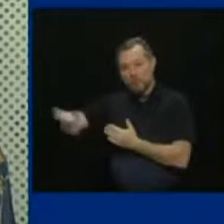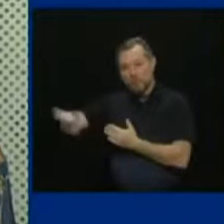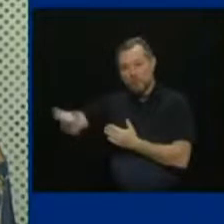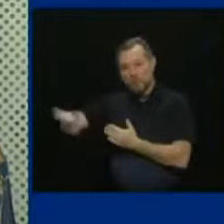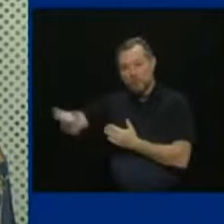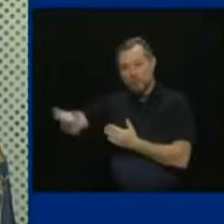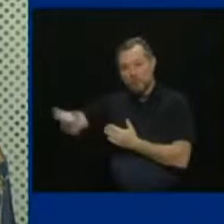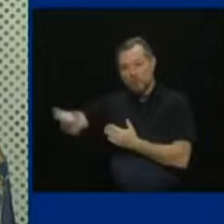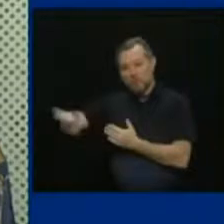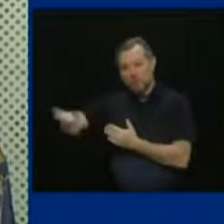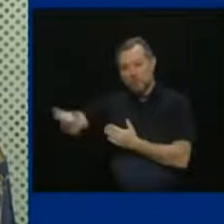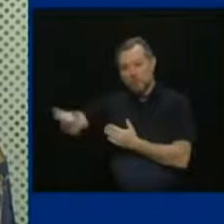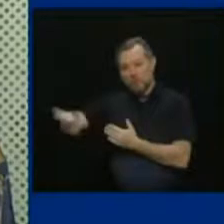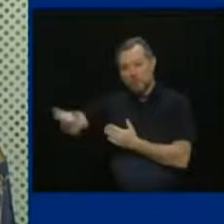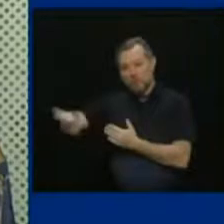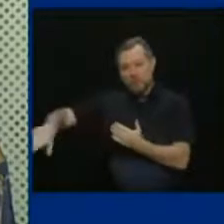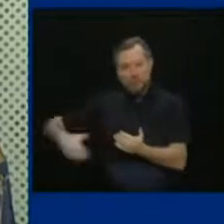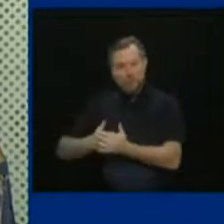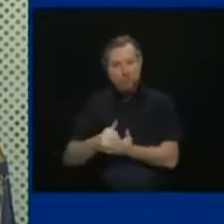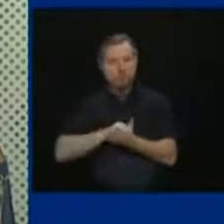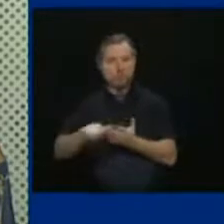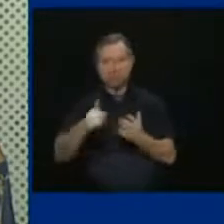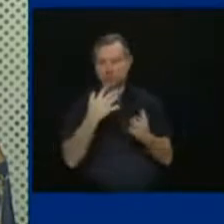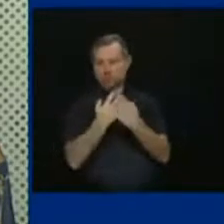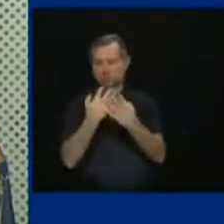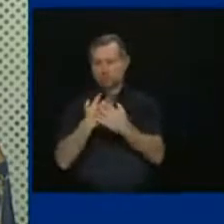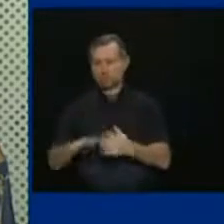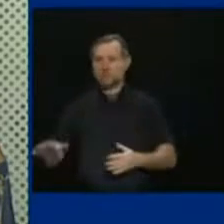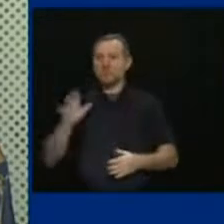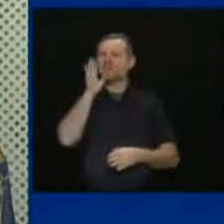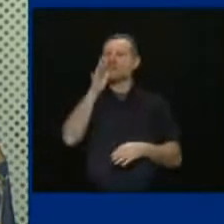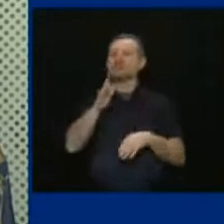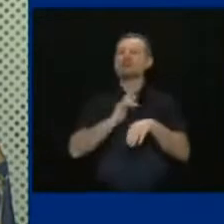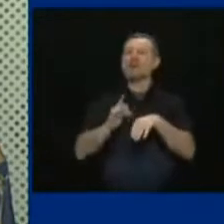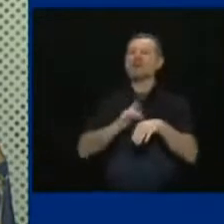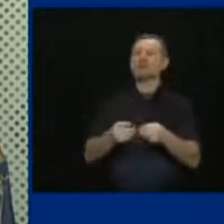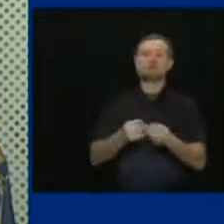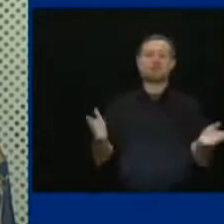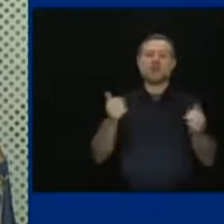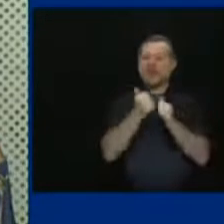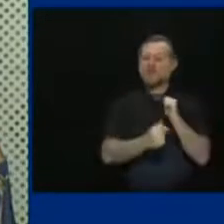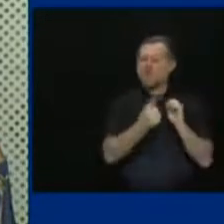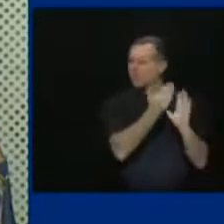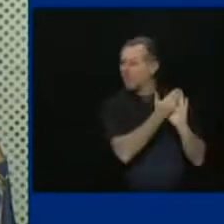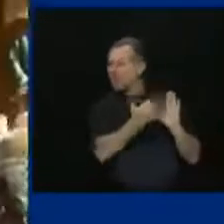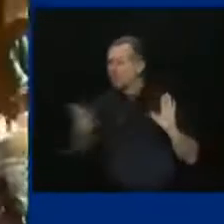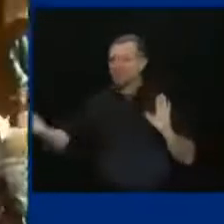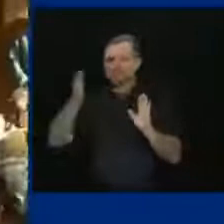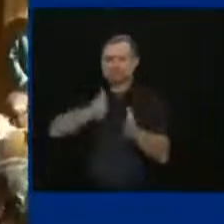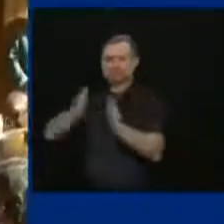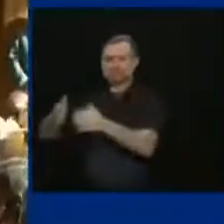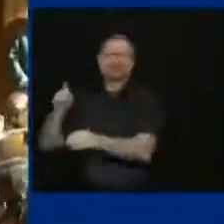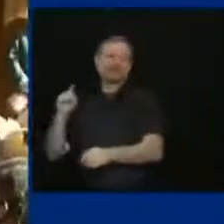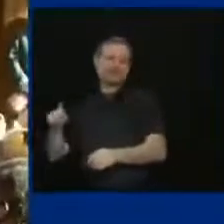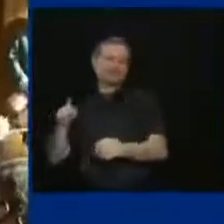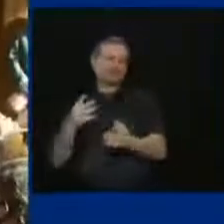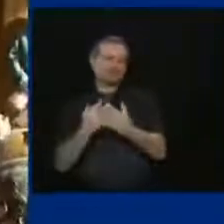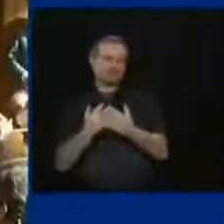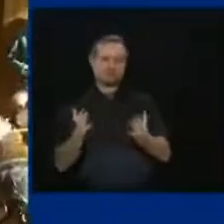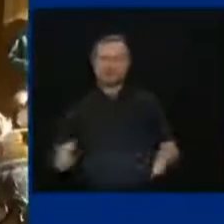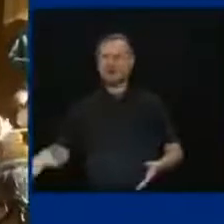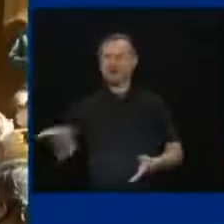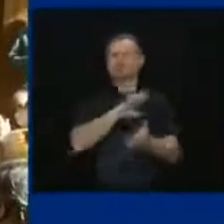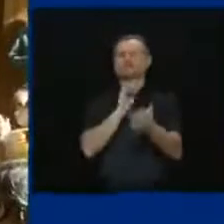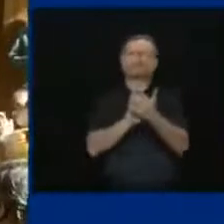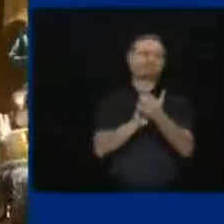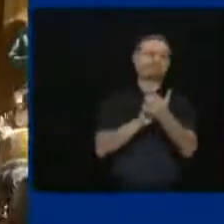be embarrassed for that. But that's 2. I'll be available to anyone in prison who needs it. Let's just give prisoners stuff. That'll